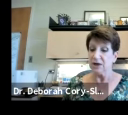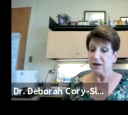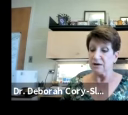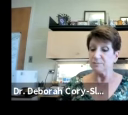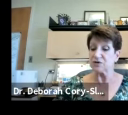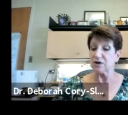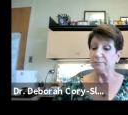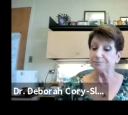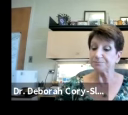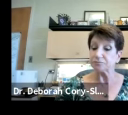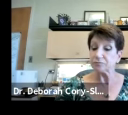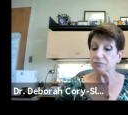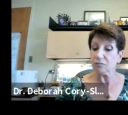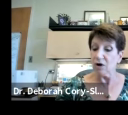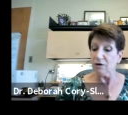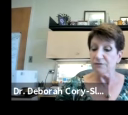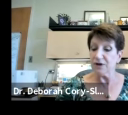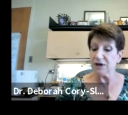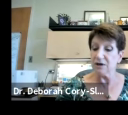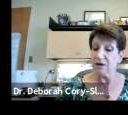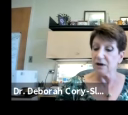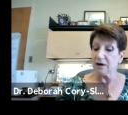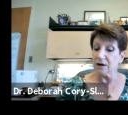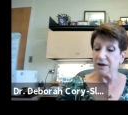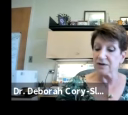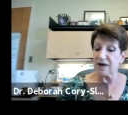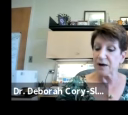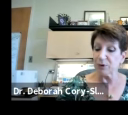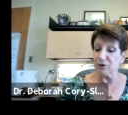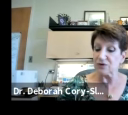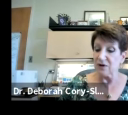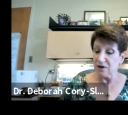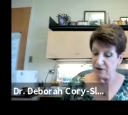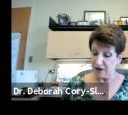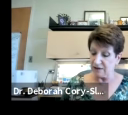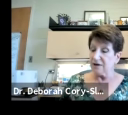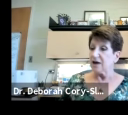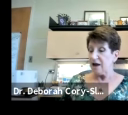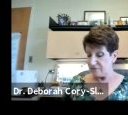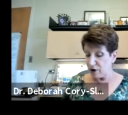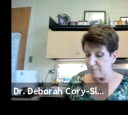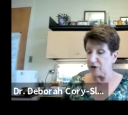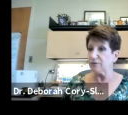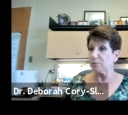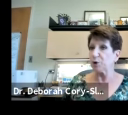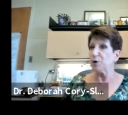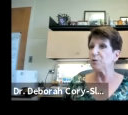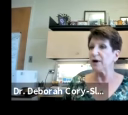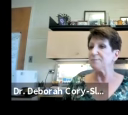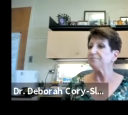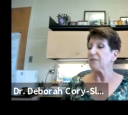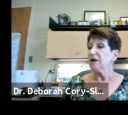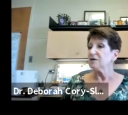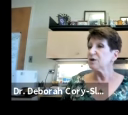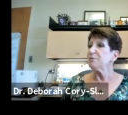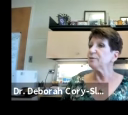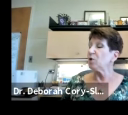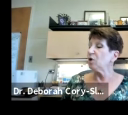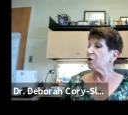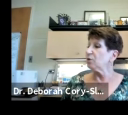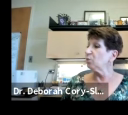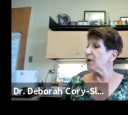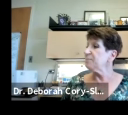you some of the examples that have come out of our program. Some